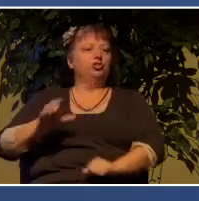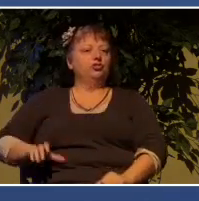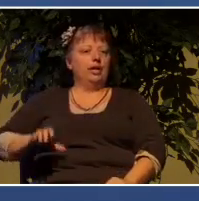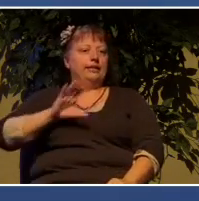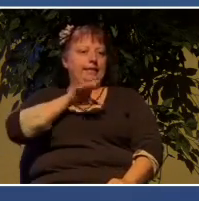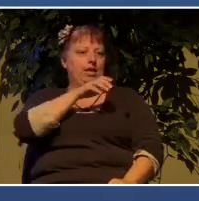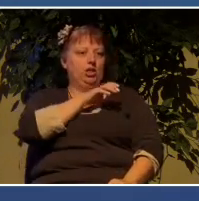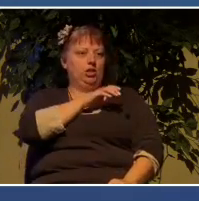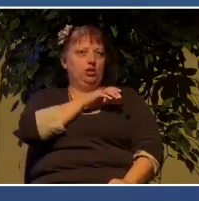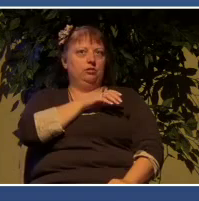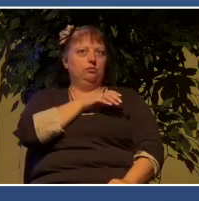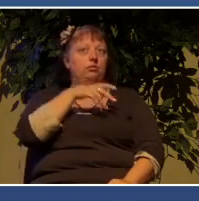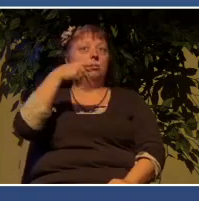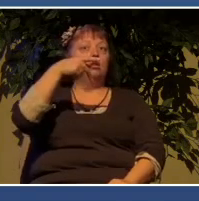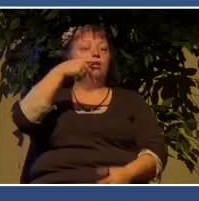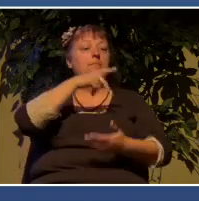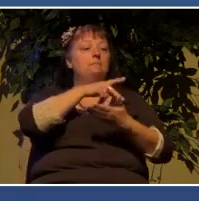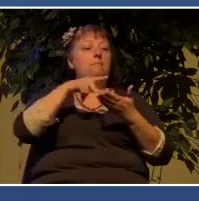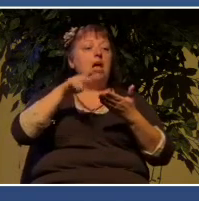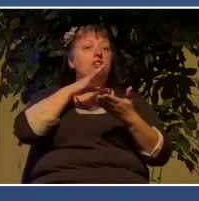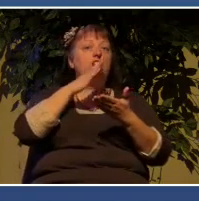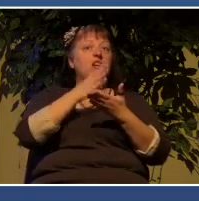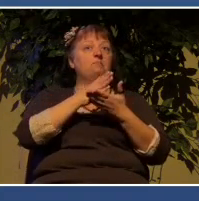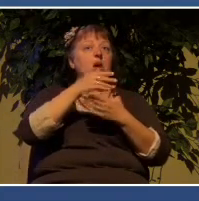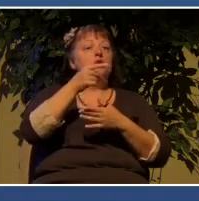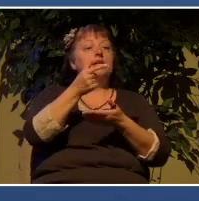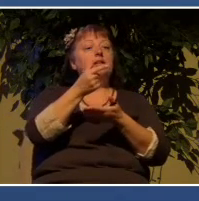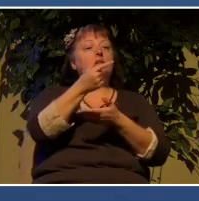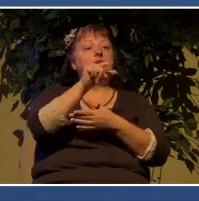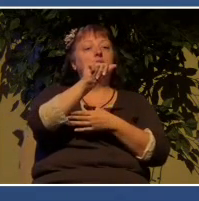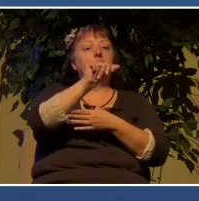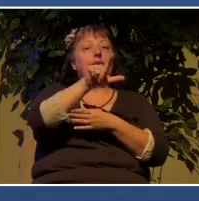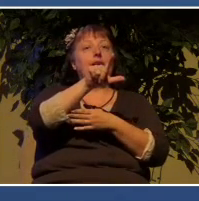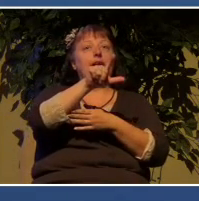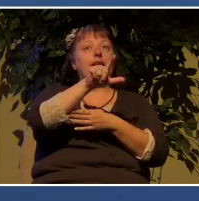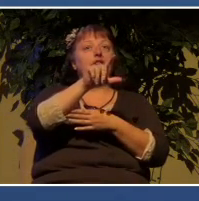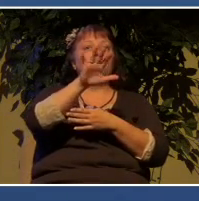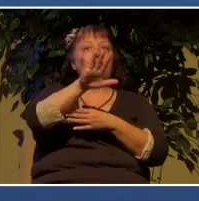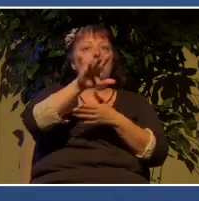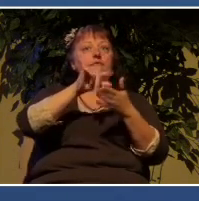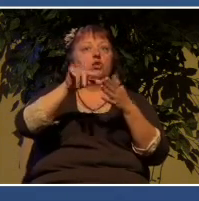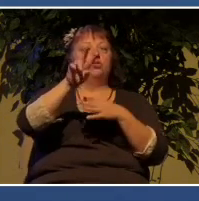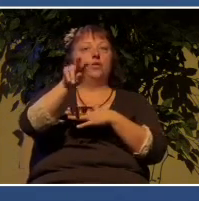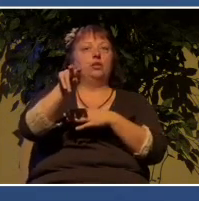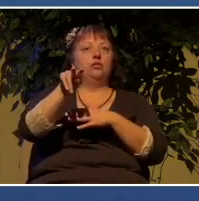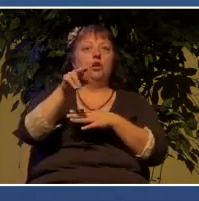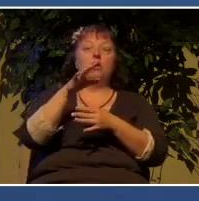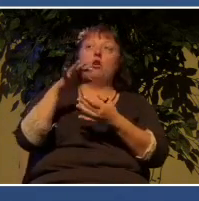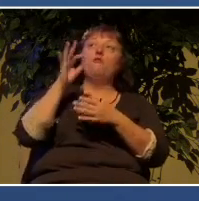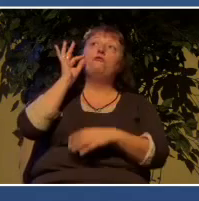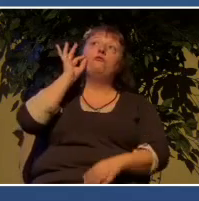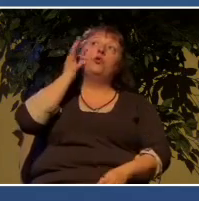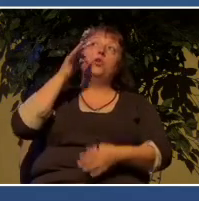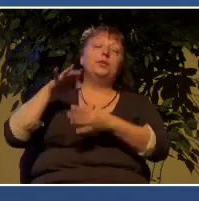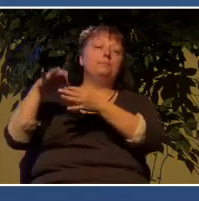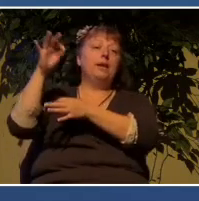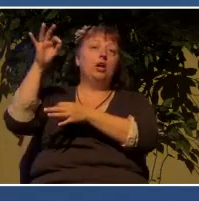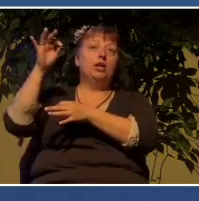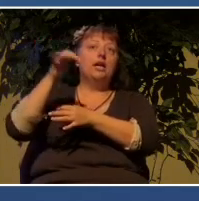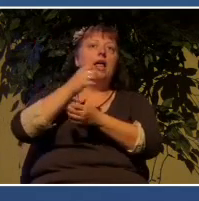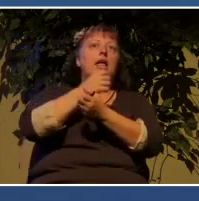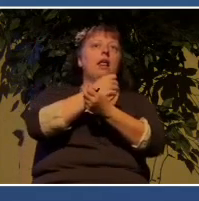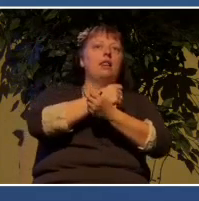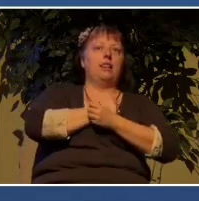in Galatians chapter 5, 22 and 23. The fruit of the Spirit is love, joy, peace, patience, kindness,